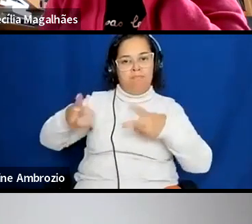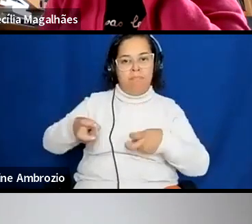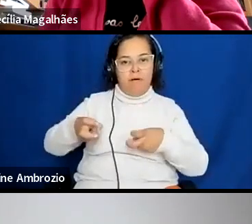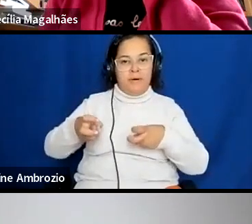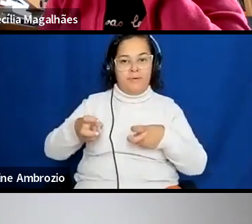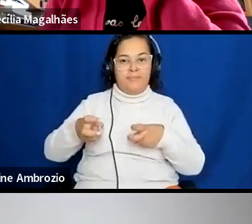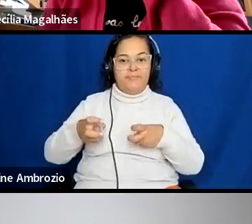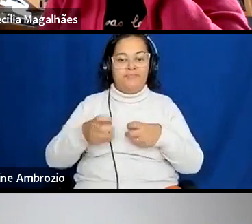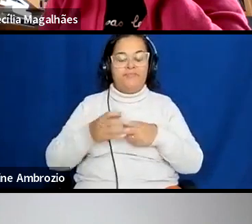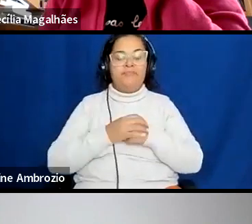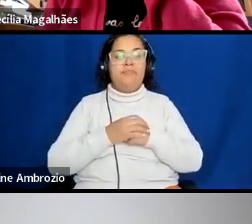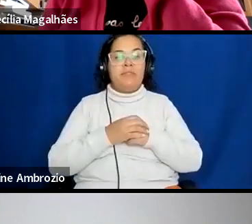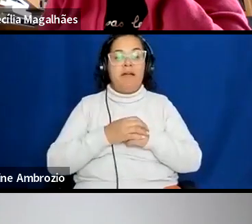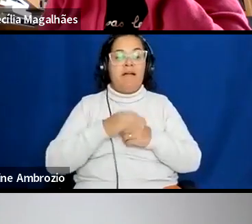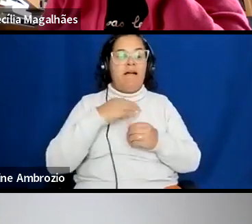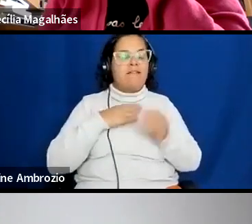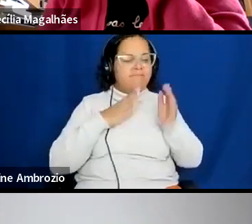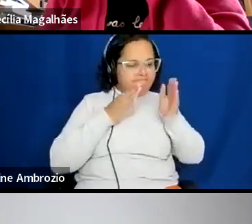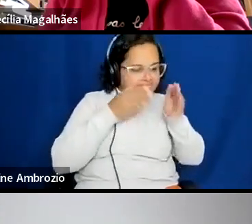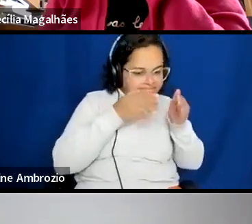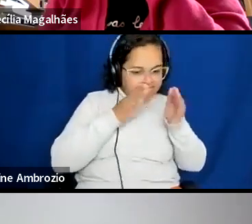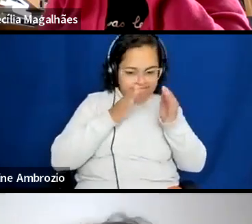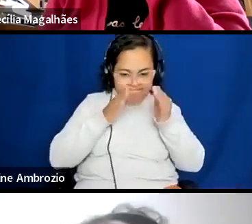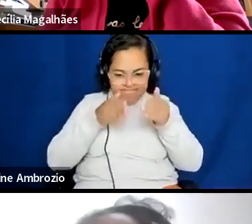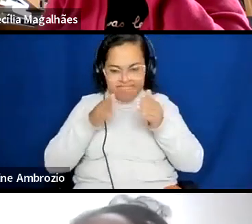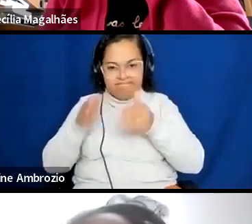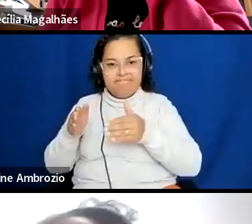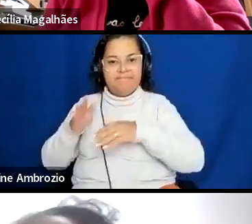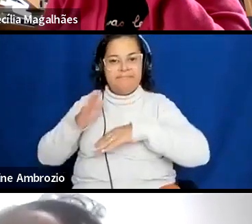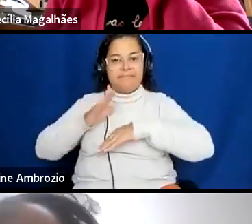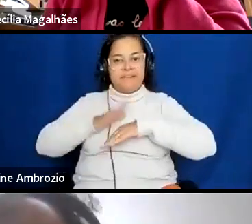either generate profit themselves